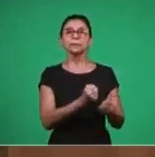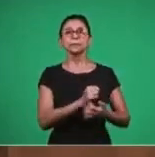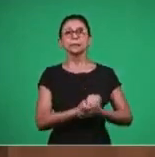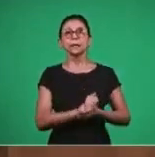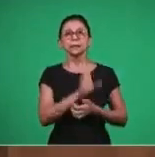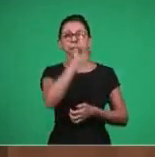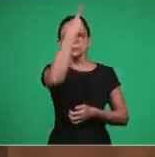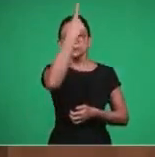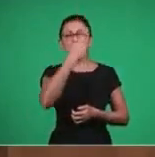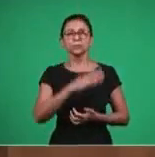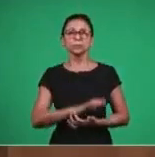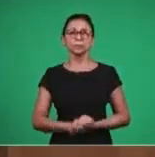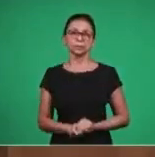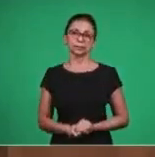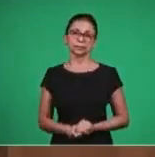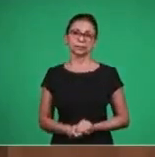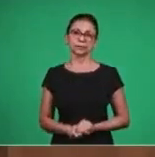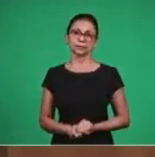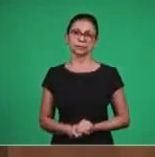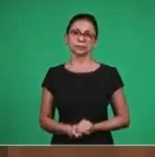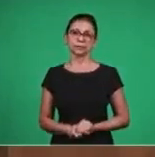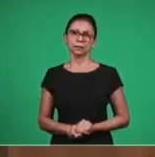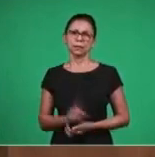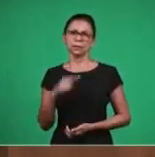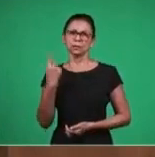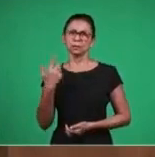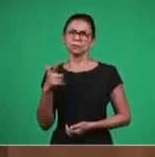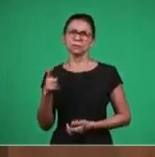You understand? So because we have,